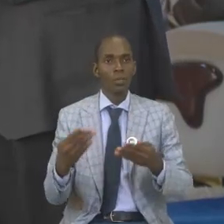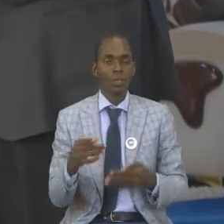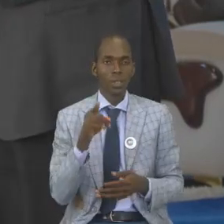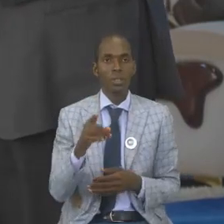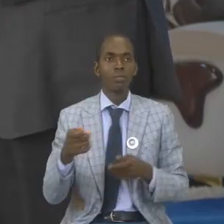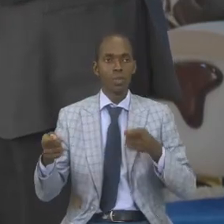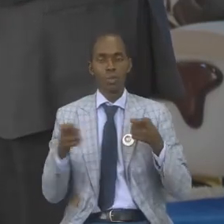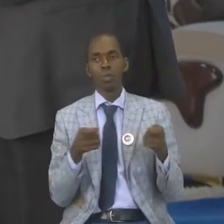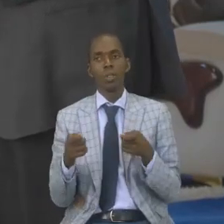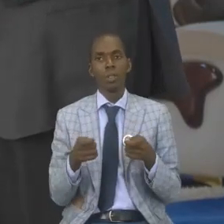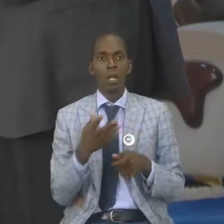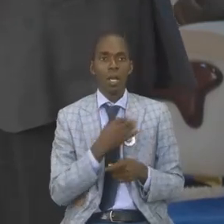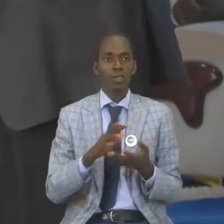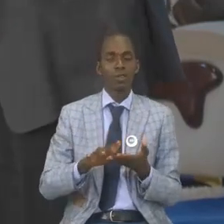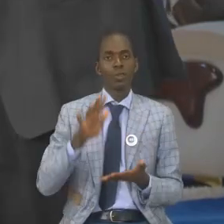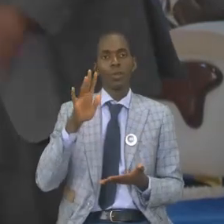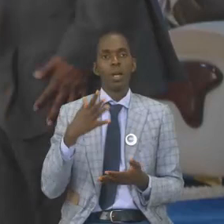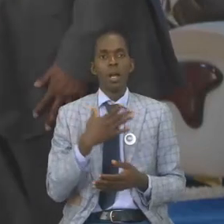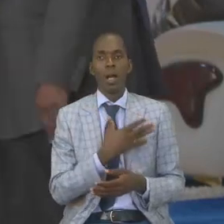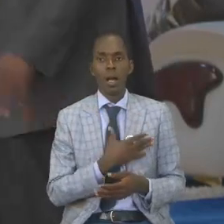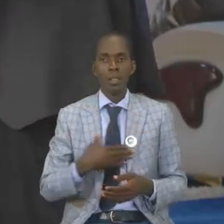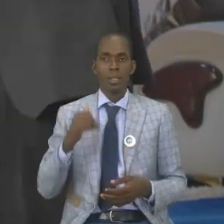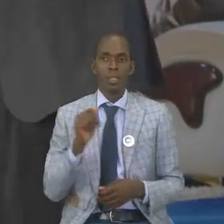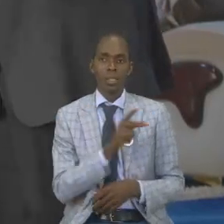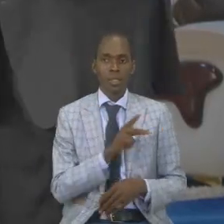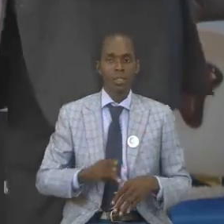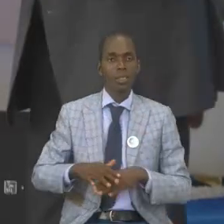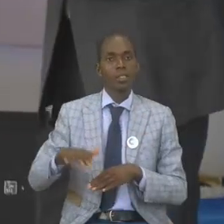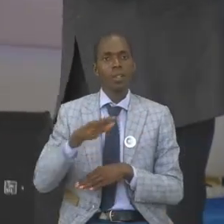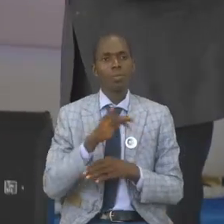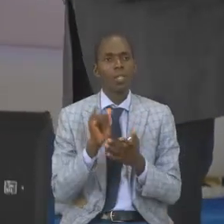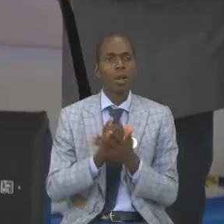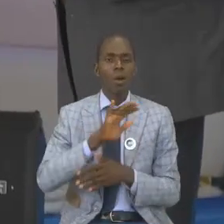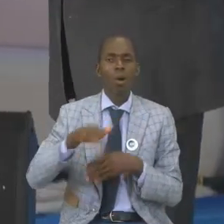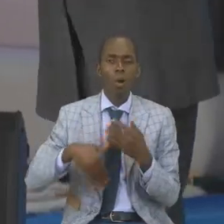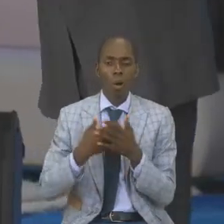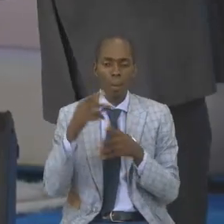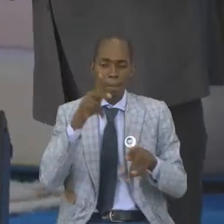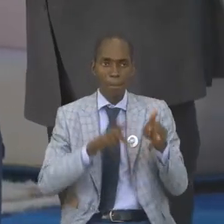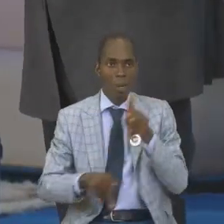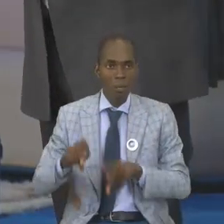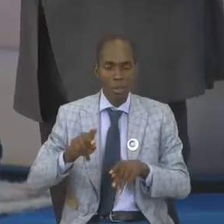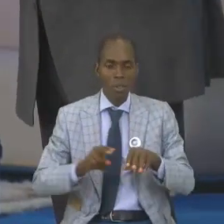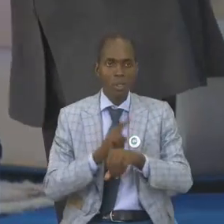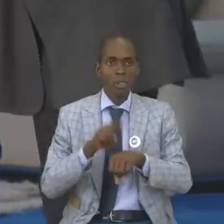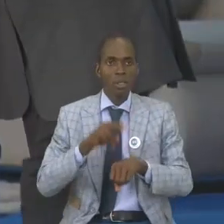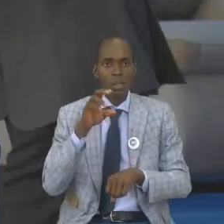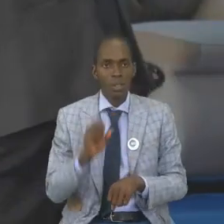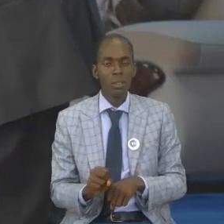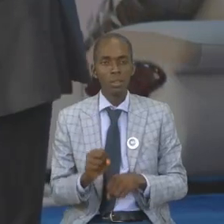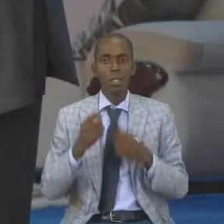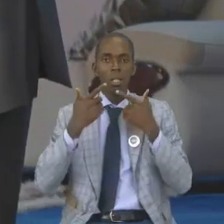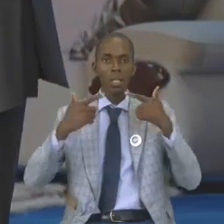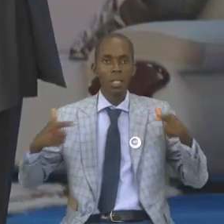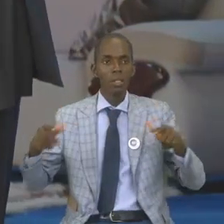dominion and glory and a kingdom, that all people, nations, languages